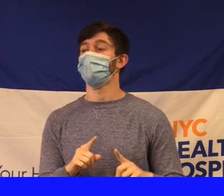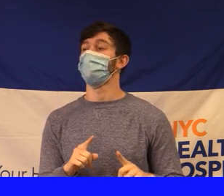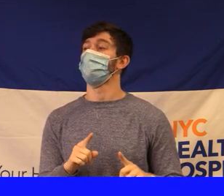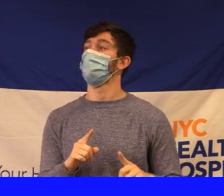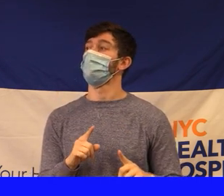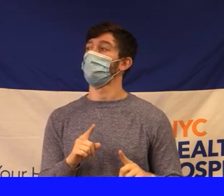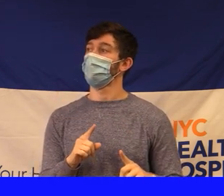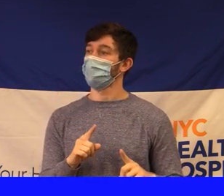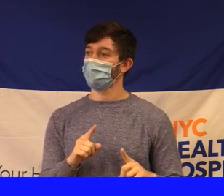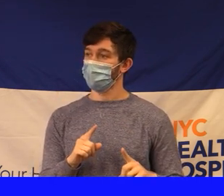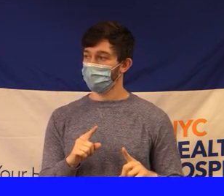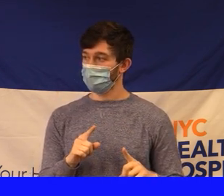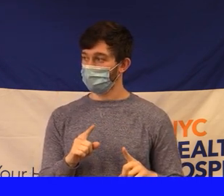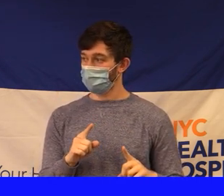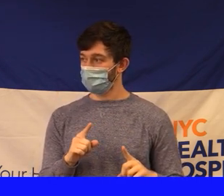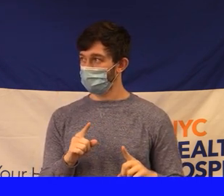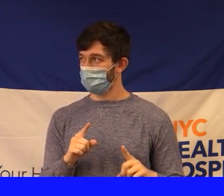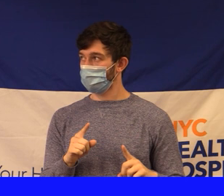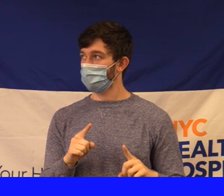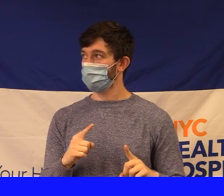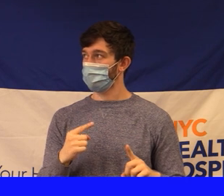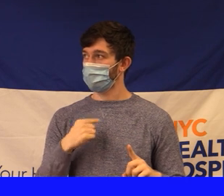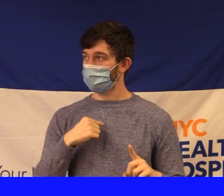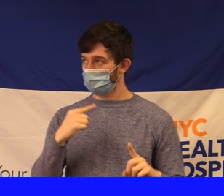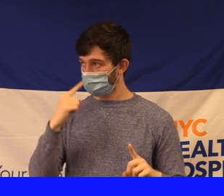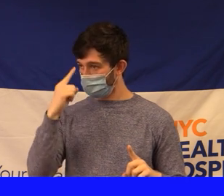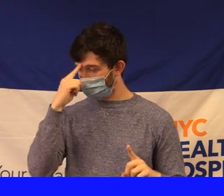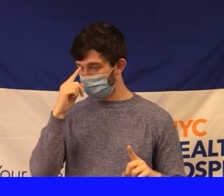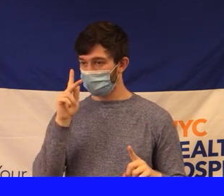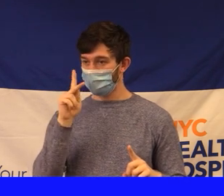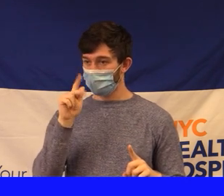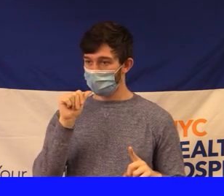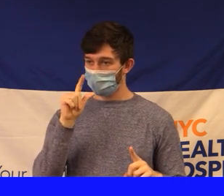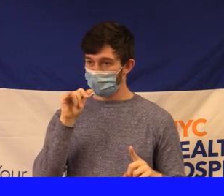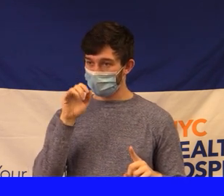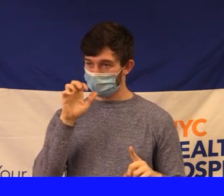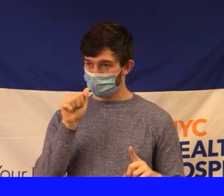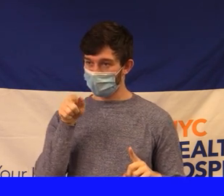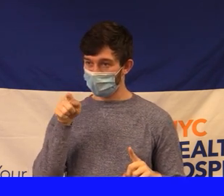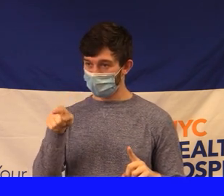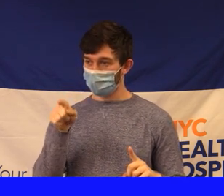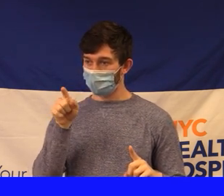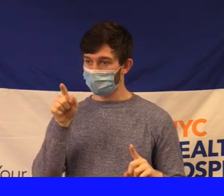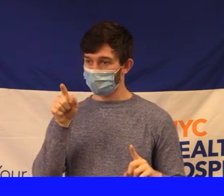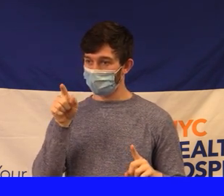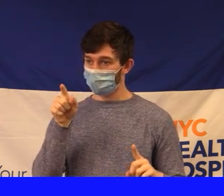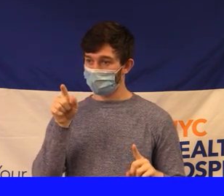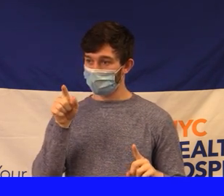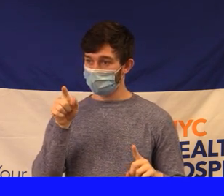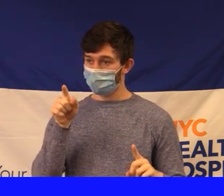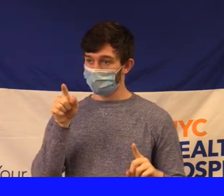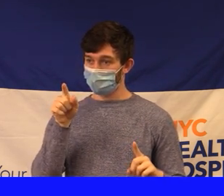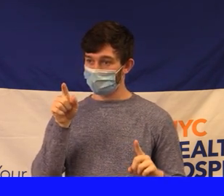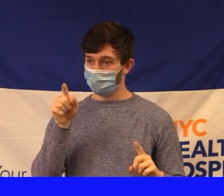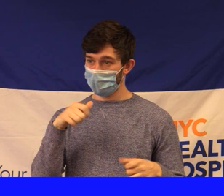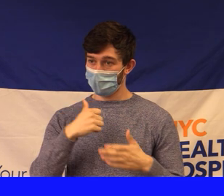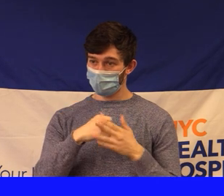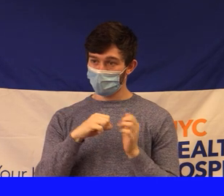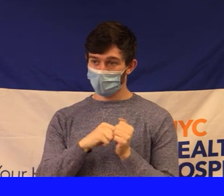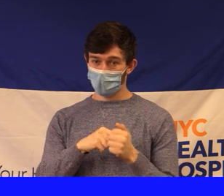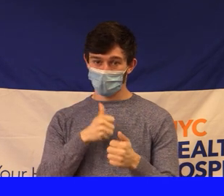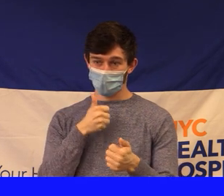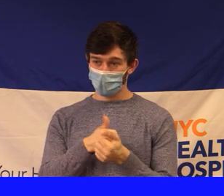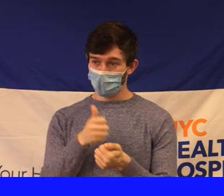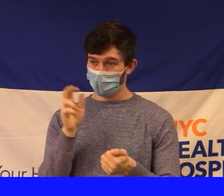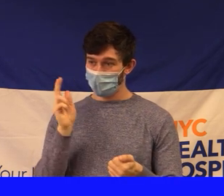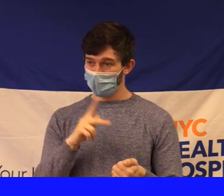think creatively. I think maybe, Colicia, you can put them in contact with Danielle so that they can follow up and see what they could